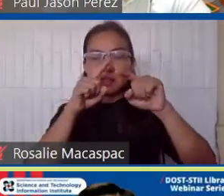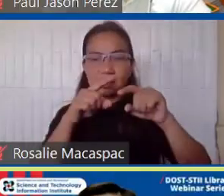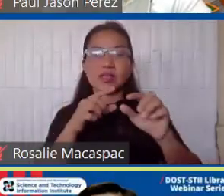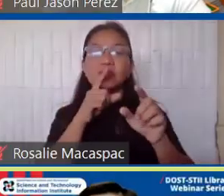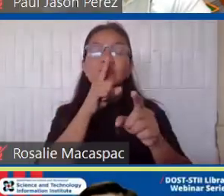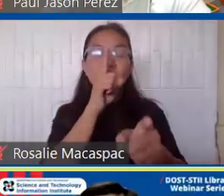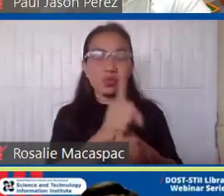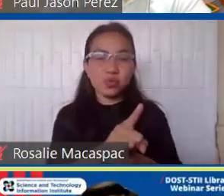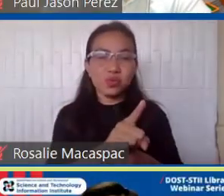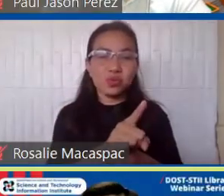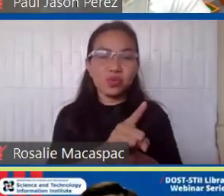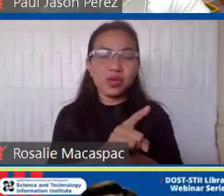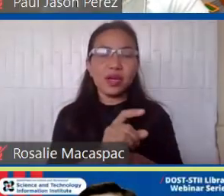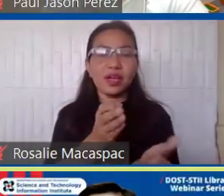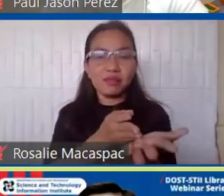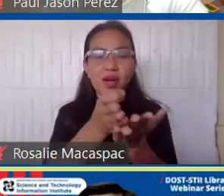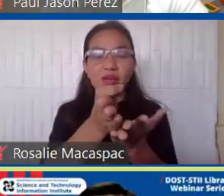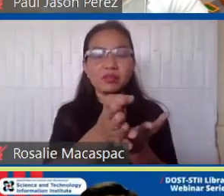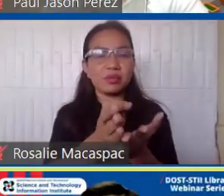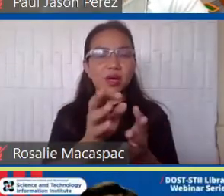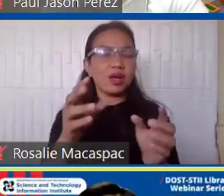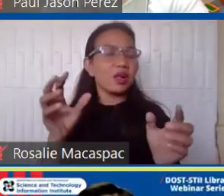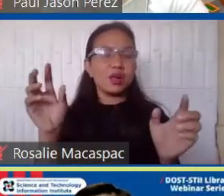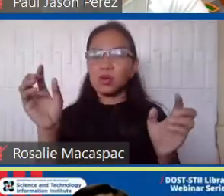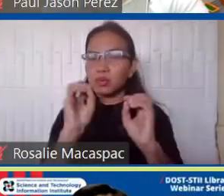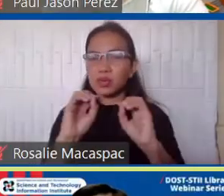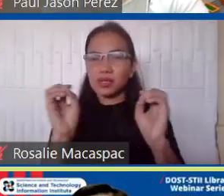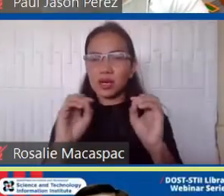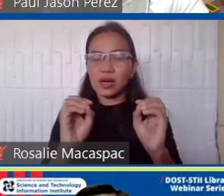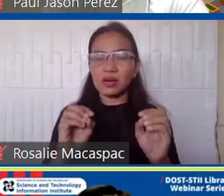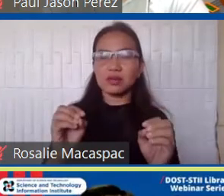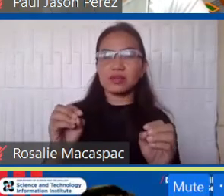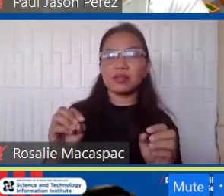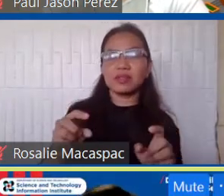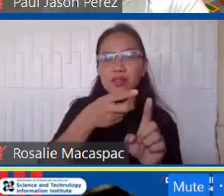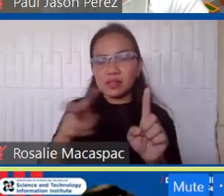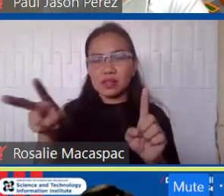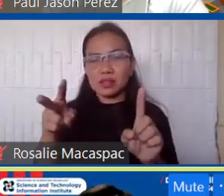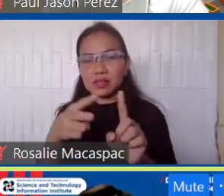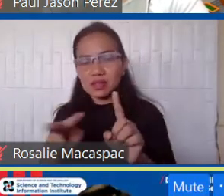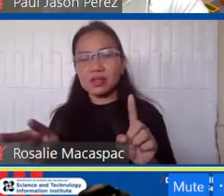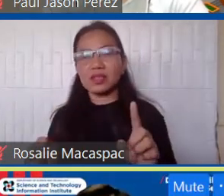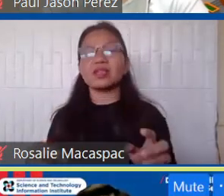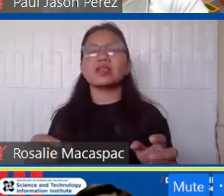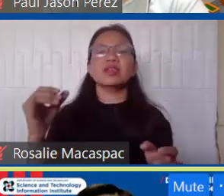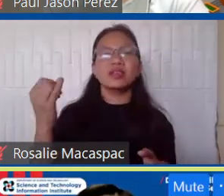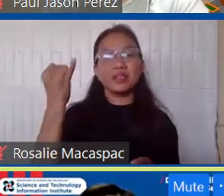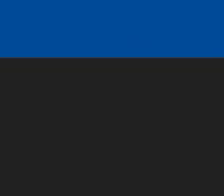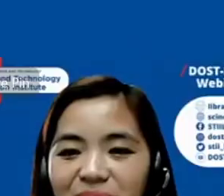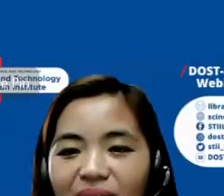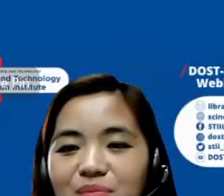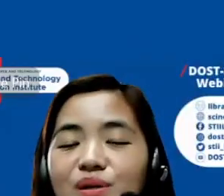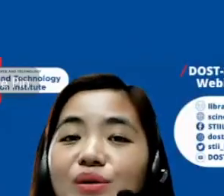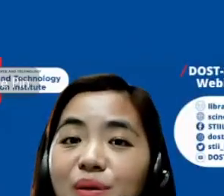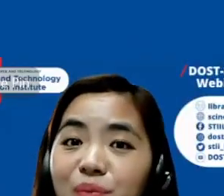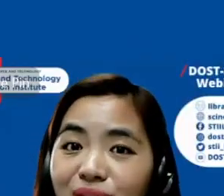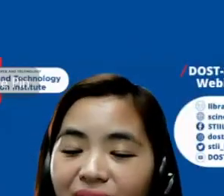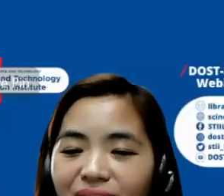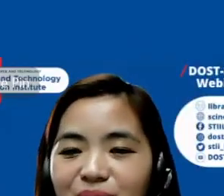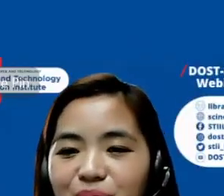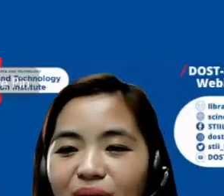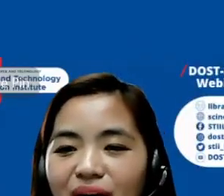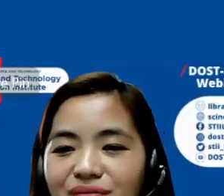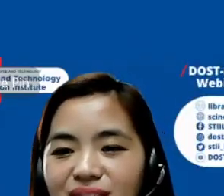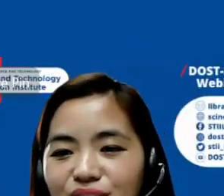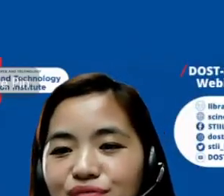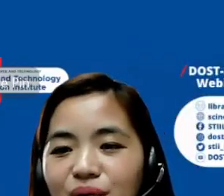factual without violating any copyright law or intellectual property rights. At the same time, we protect